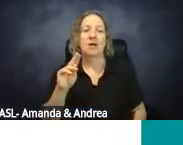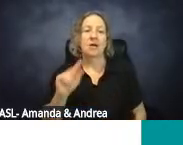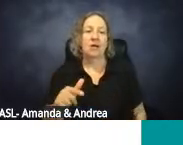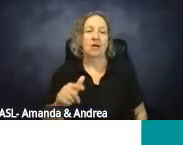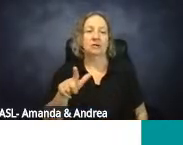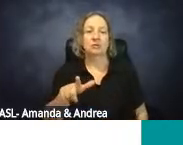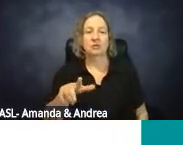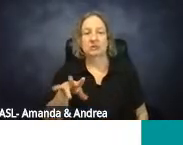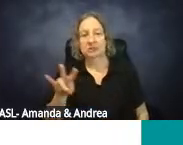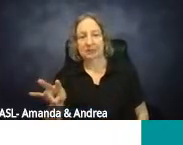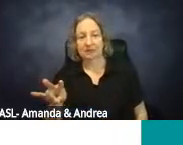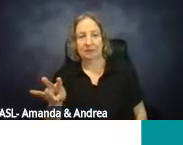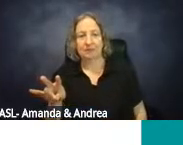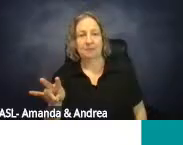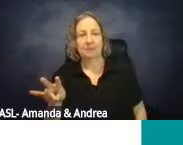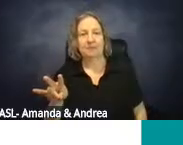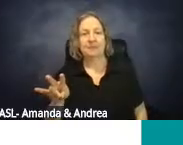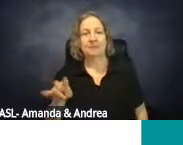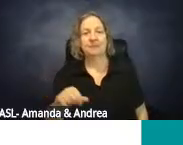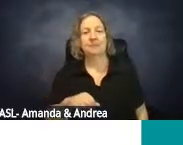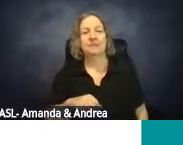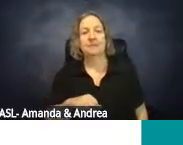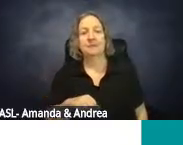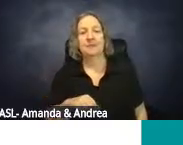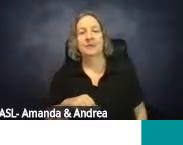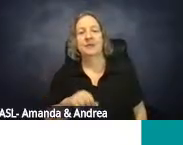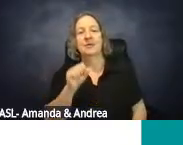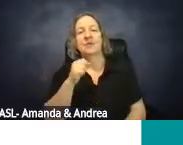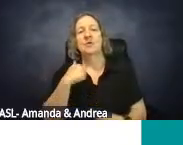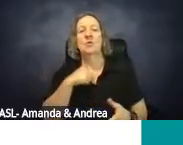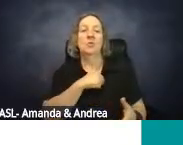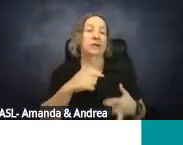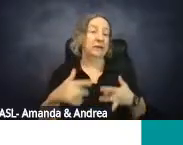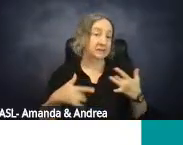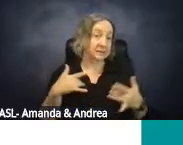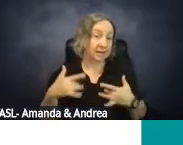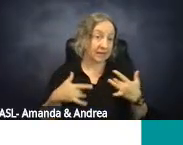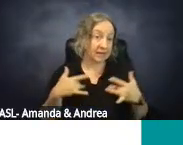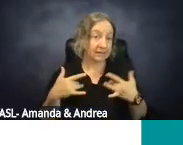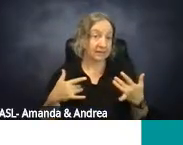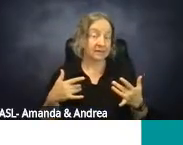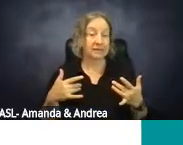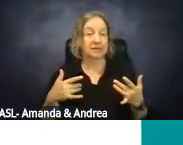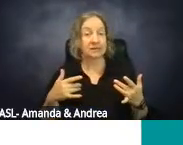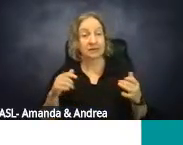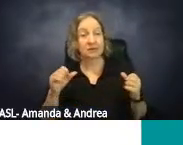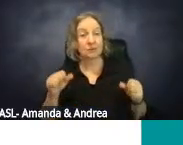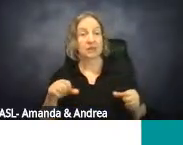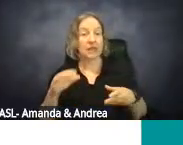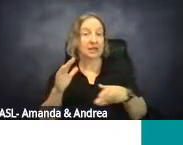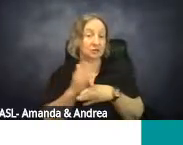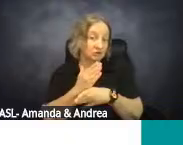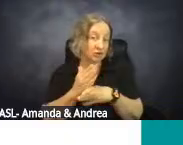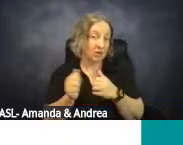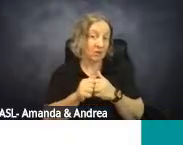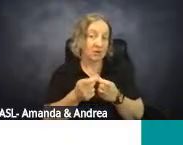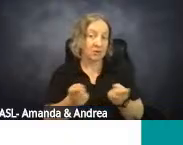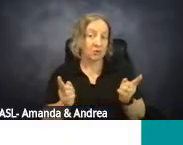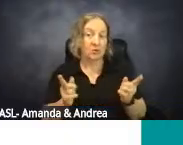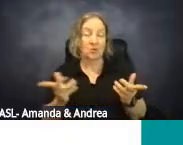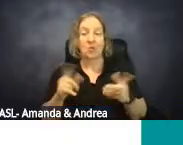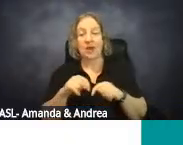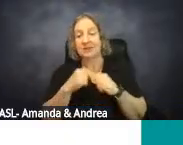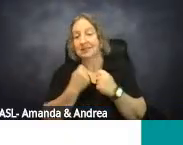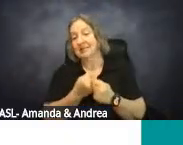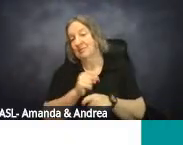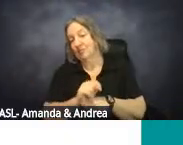27th. And we're excited to be able to really share with you what our team has been